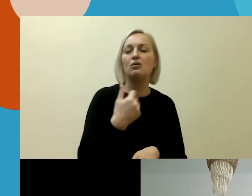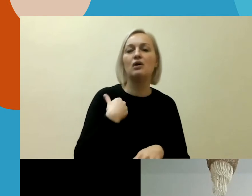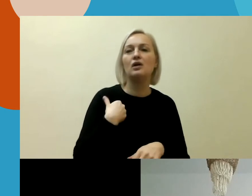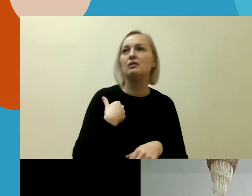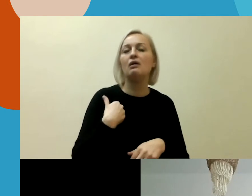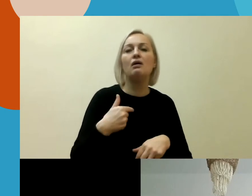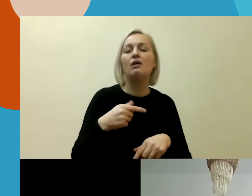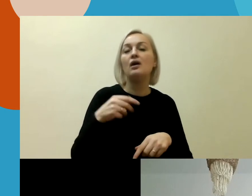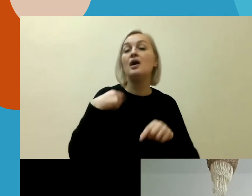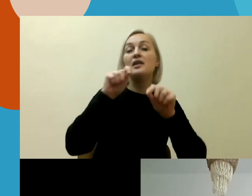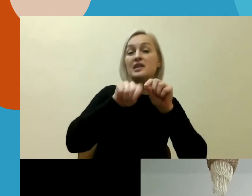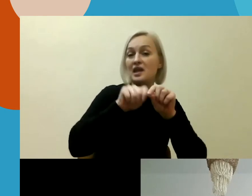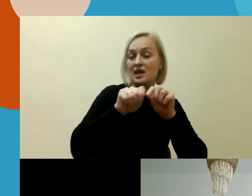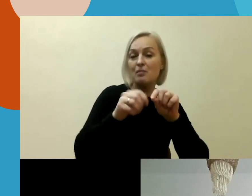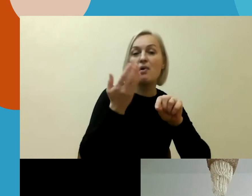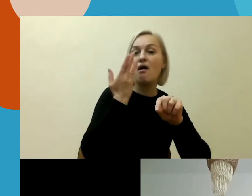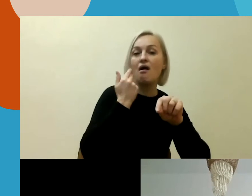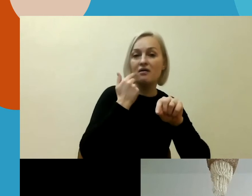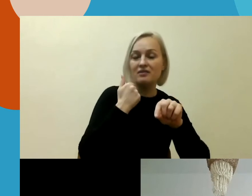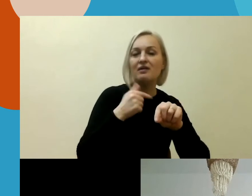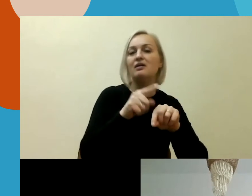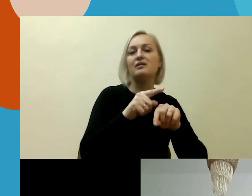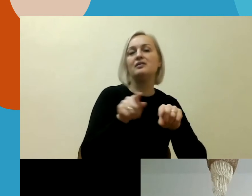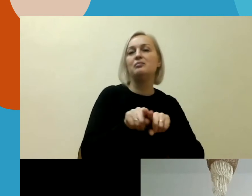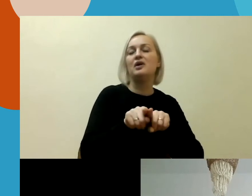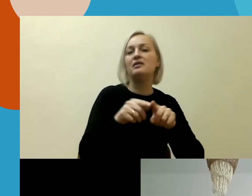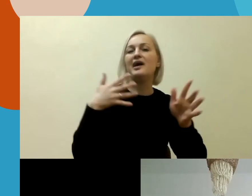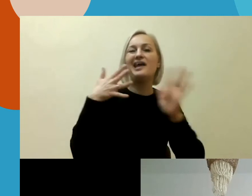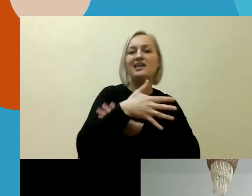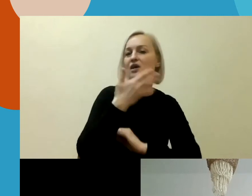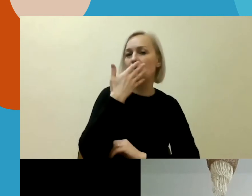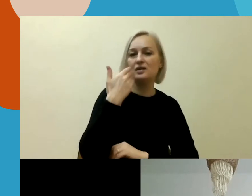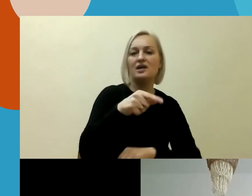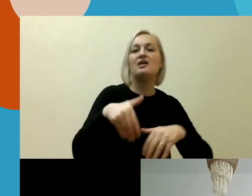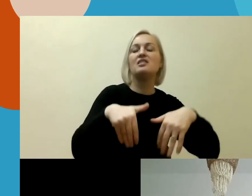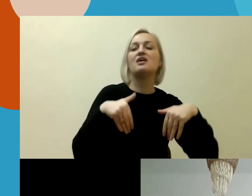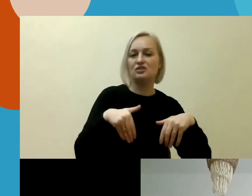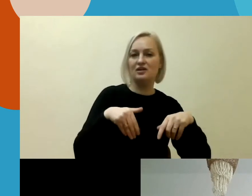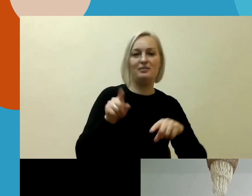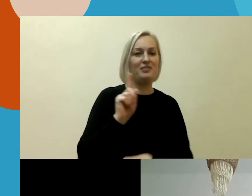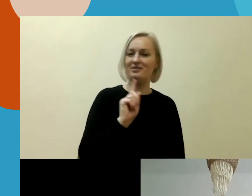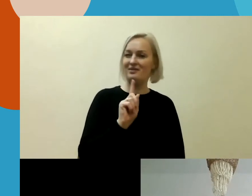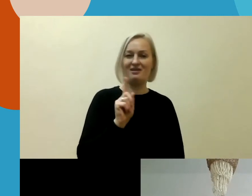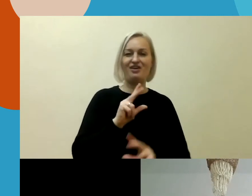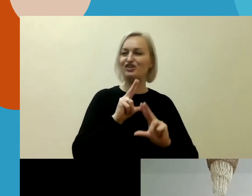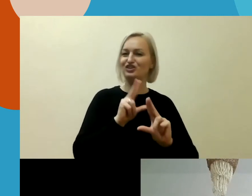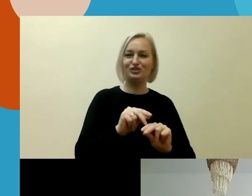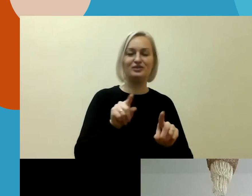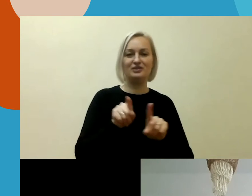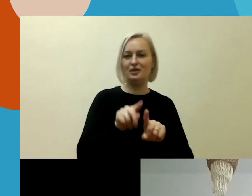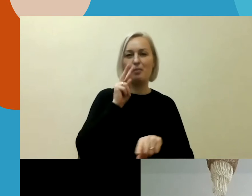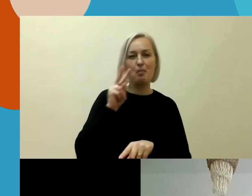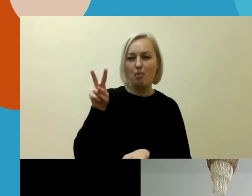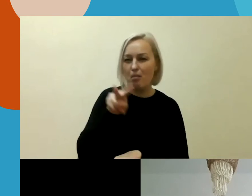Police officials kept repeating that this hadn't influenced their work. However,